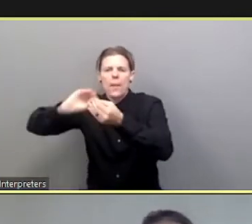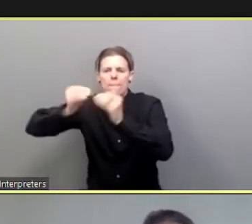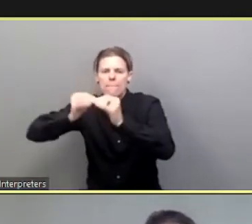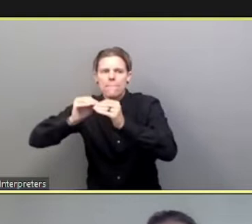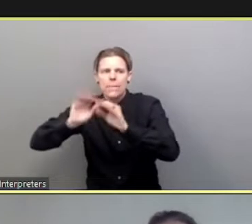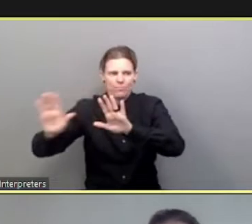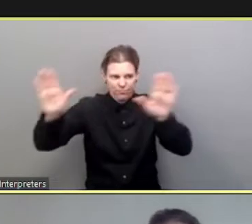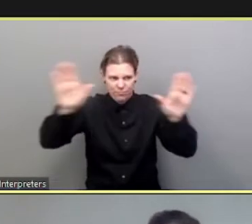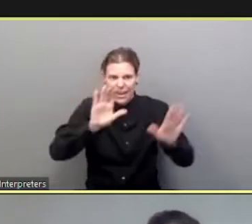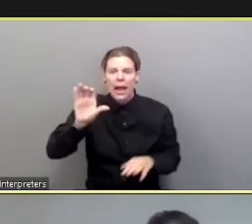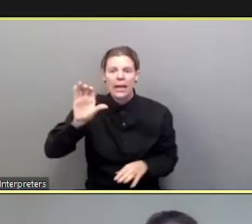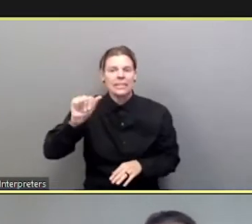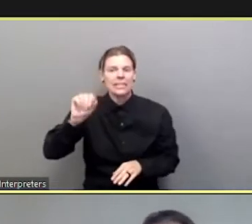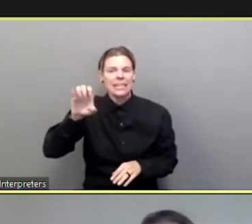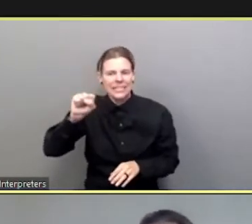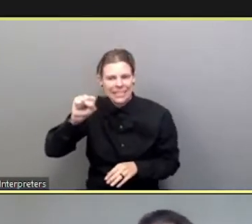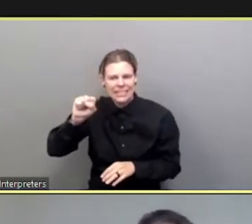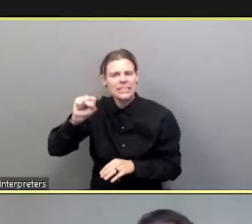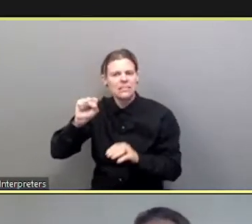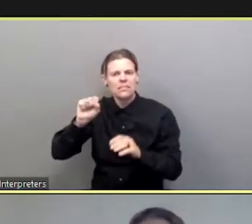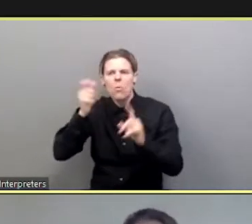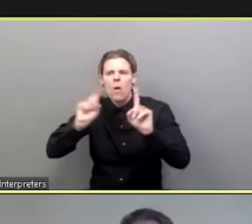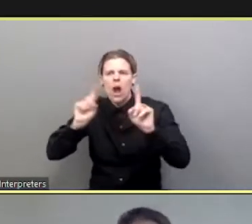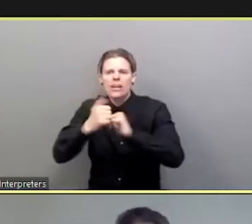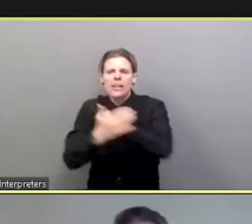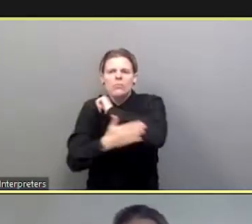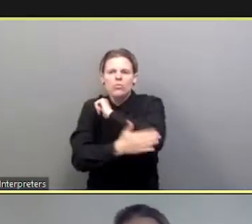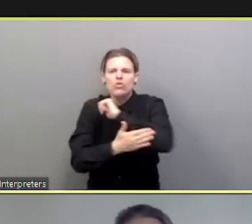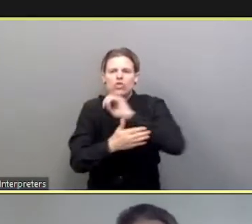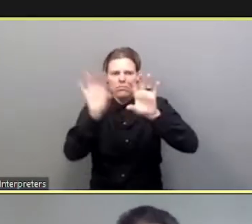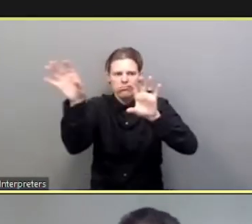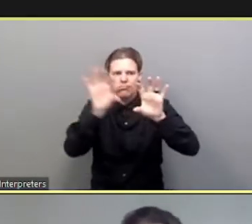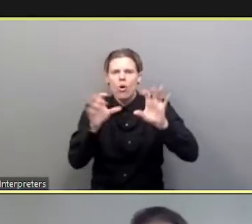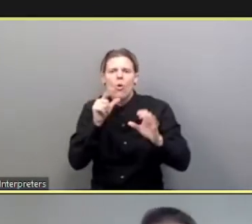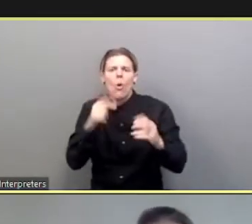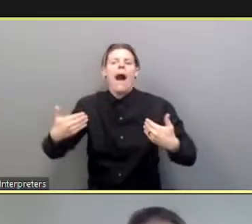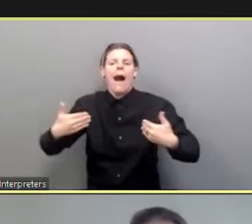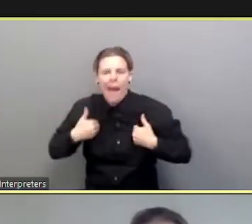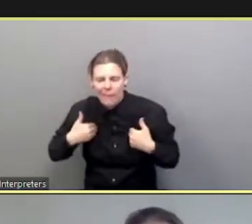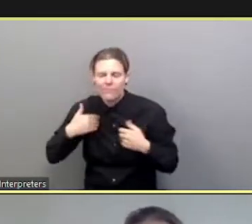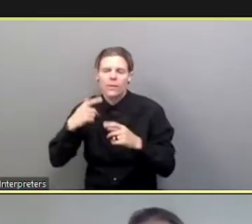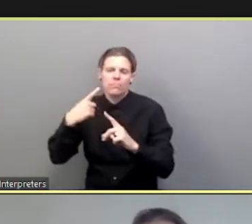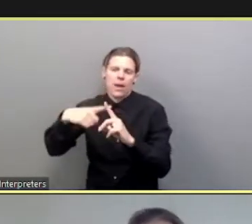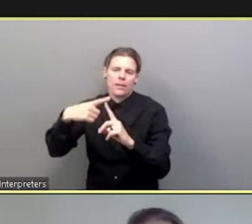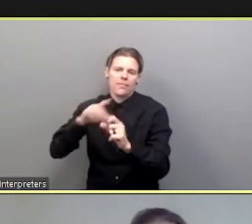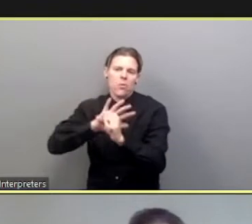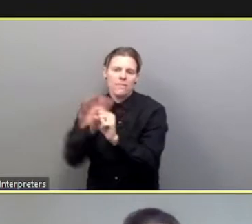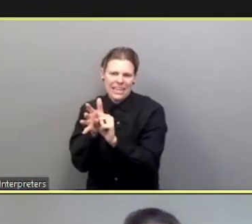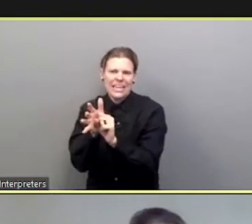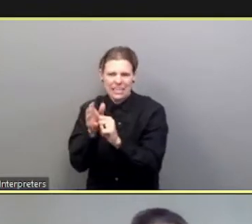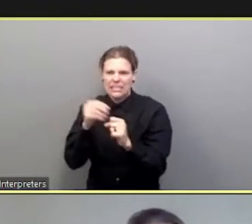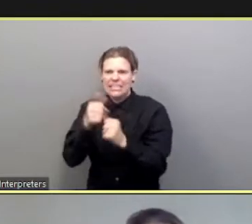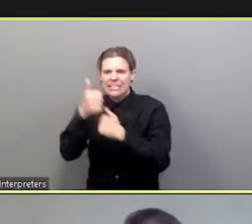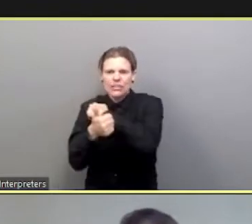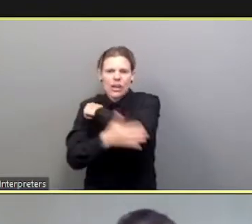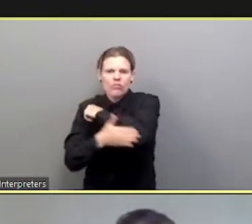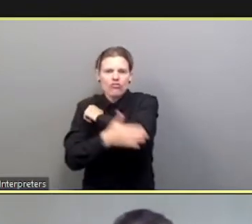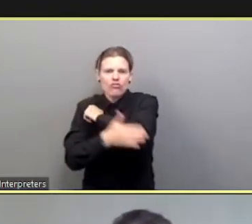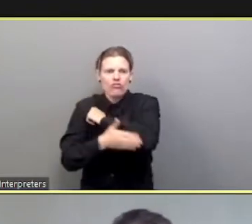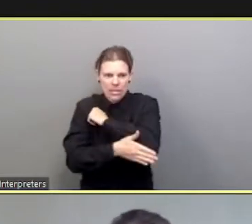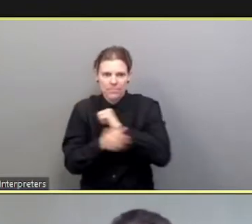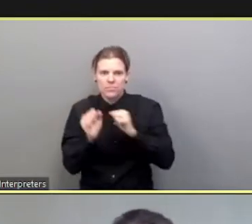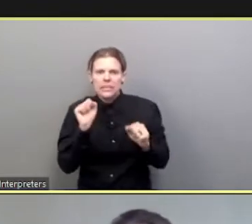positivity for each county. And then there is a table which shows you what our cutoff is to call something high